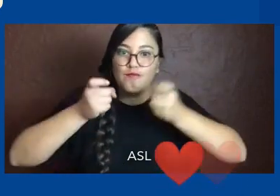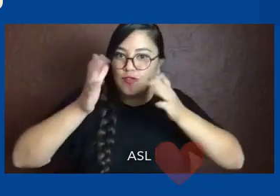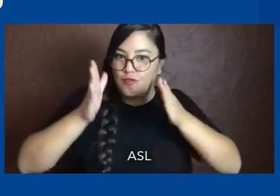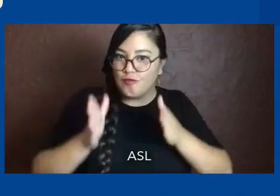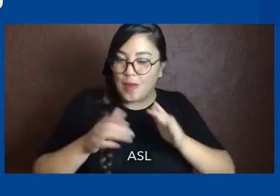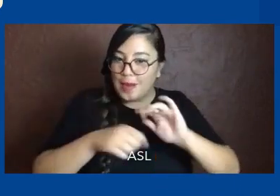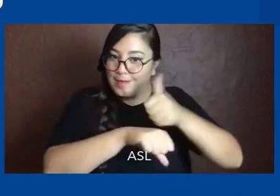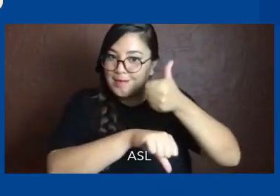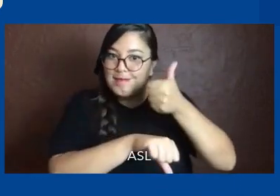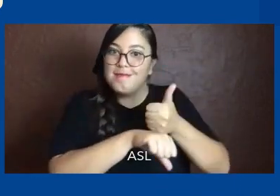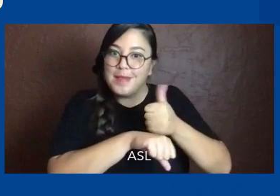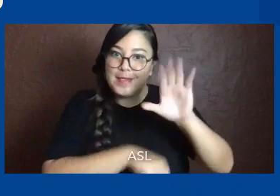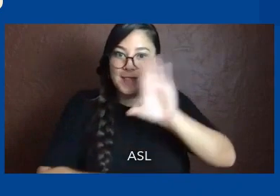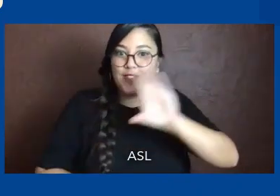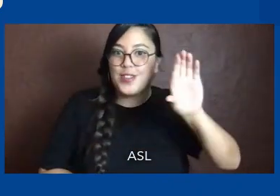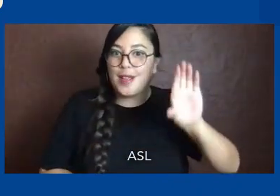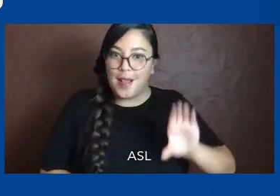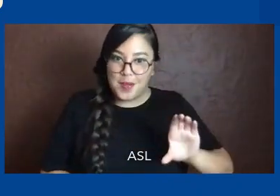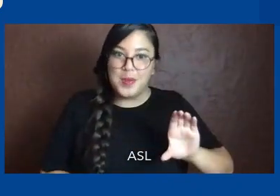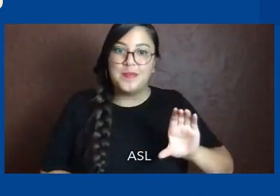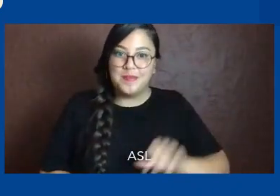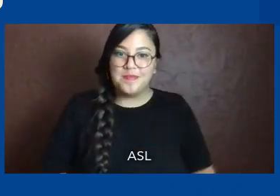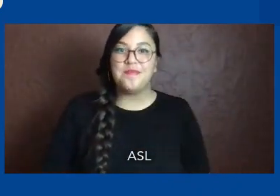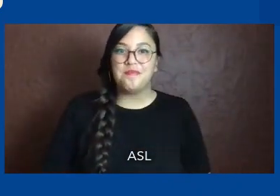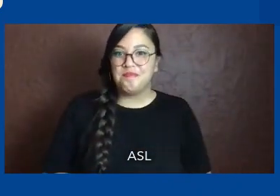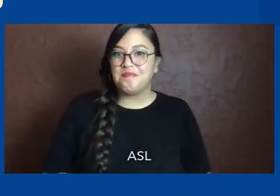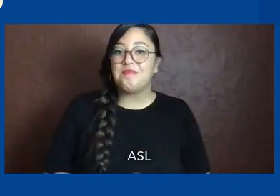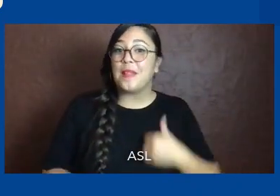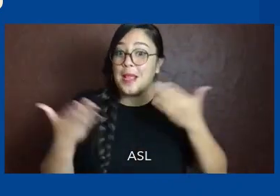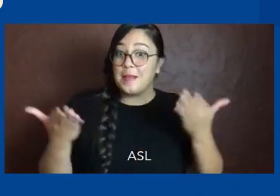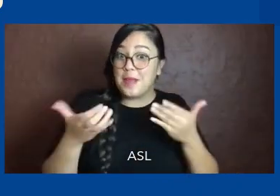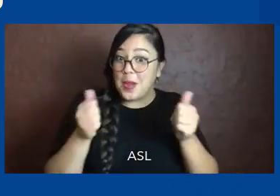based in Chicago. Here with,